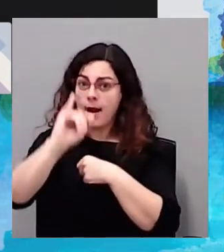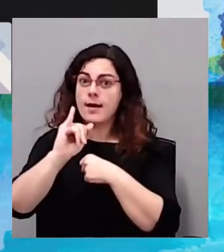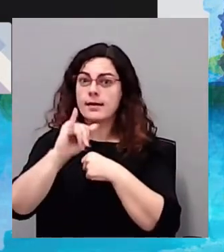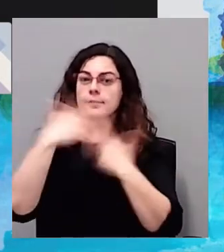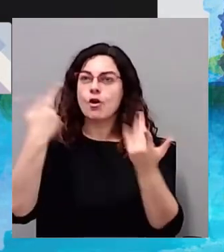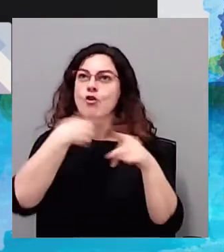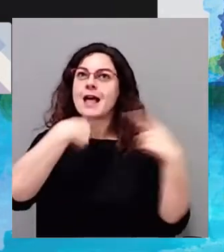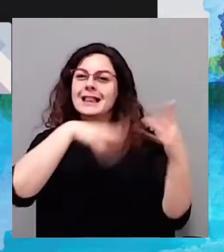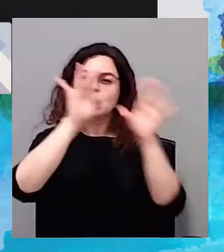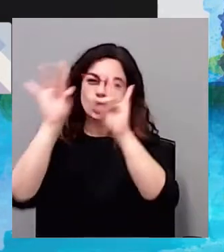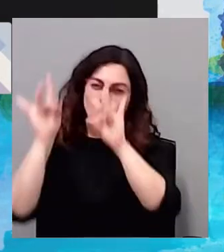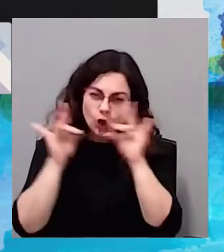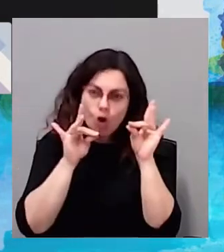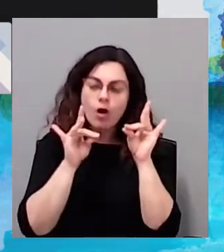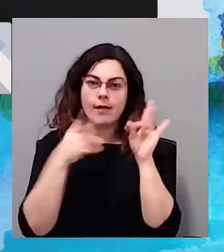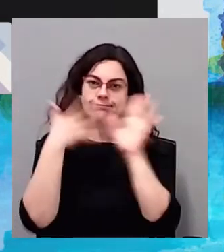This is special